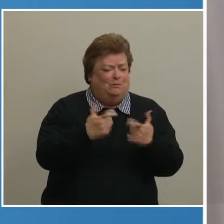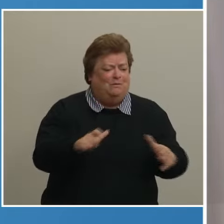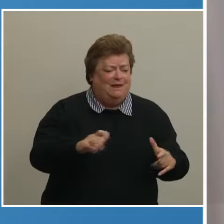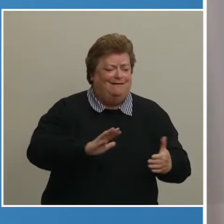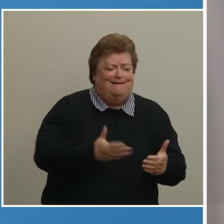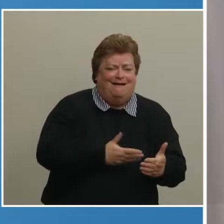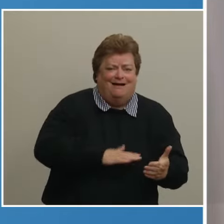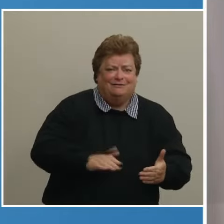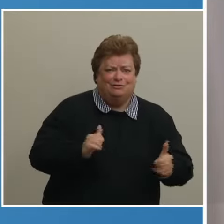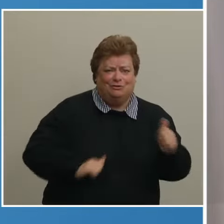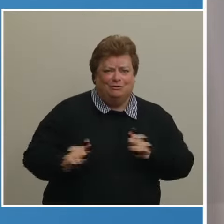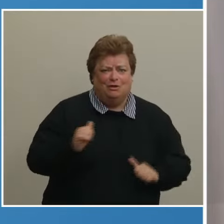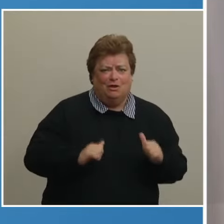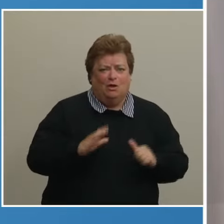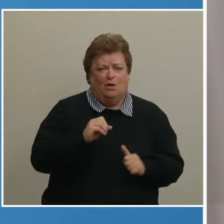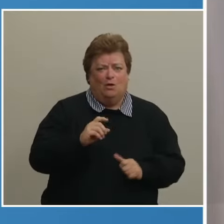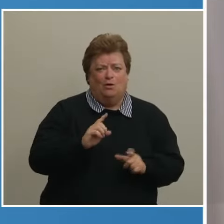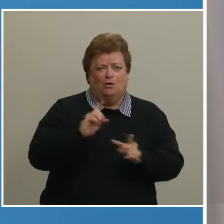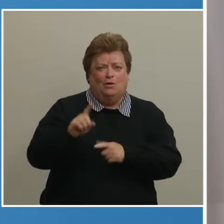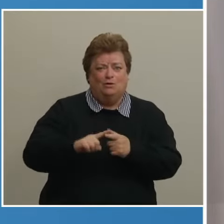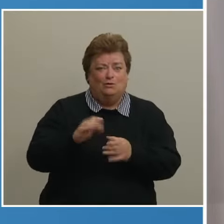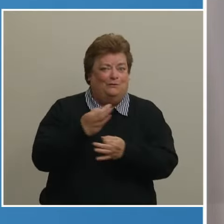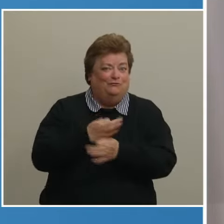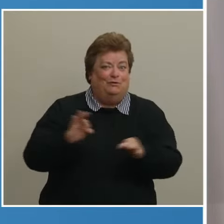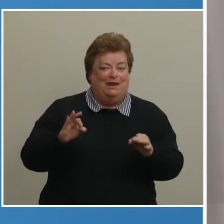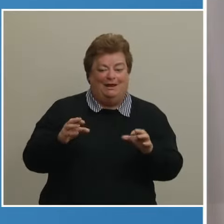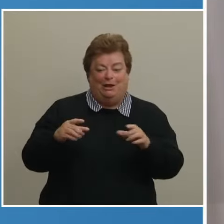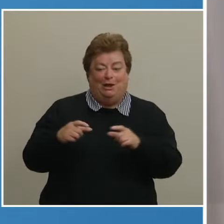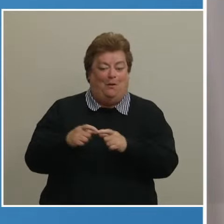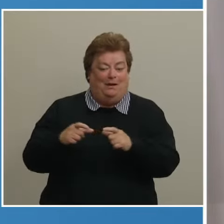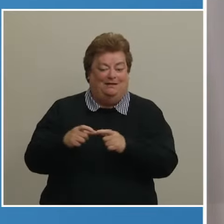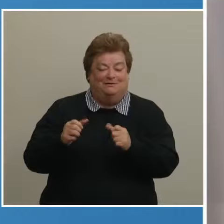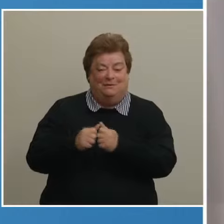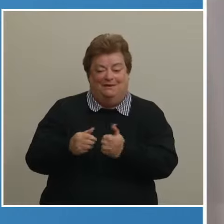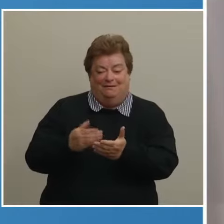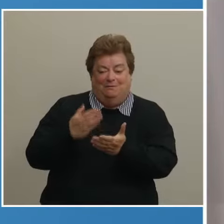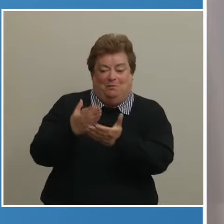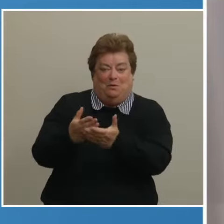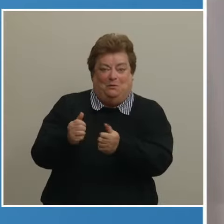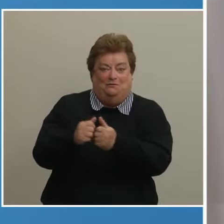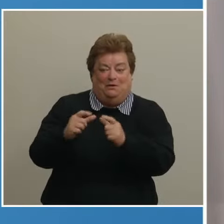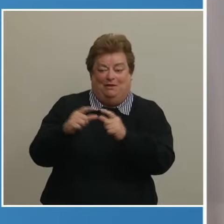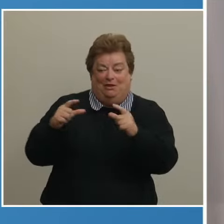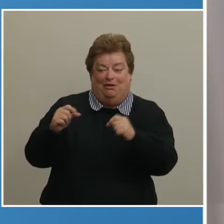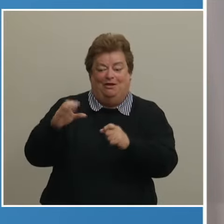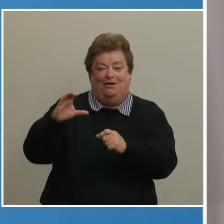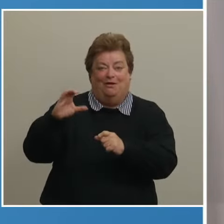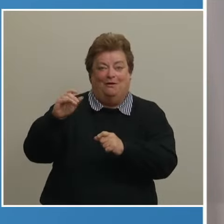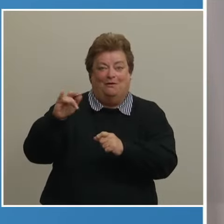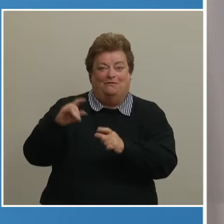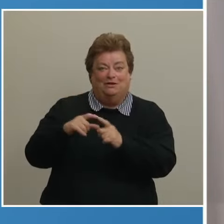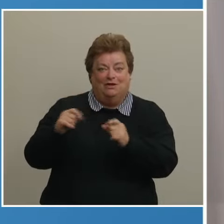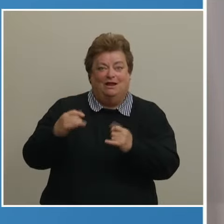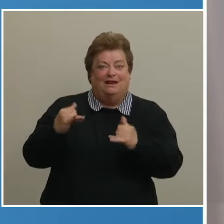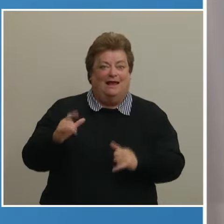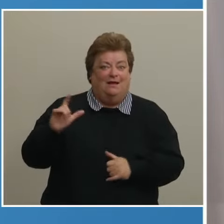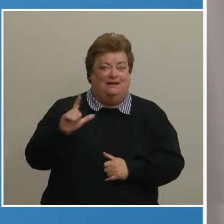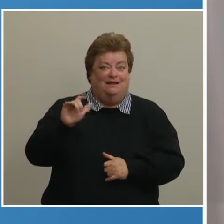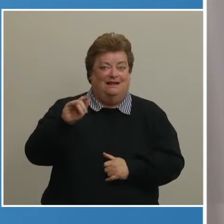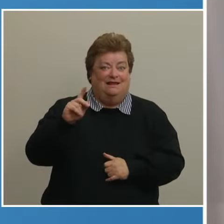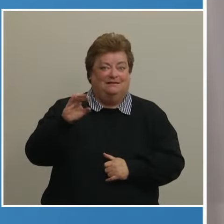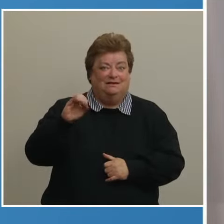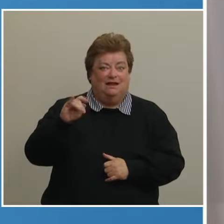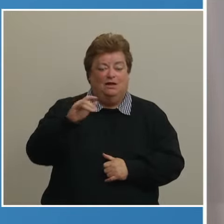or even if it's just to get that free Krispy Kreme with the proof of a vaccination card. We are pleased to announce that the Lincoln-Lancaster County